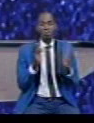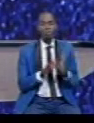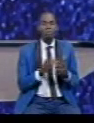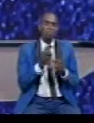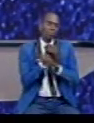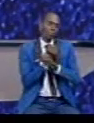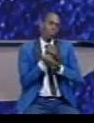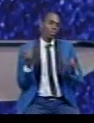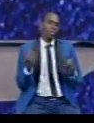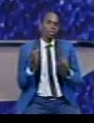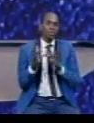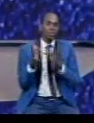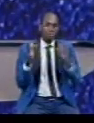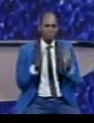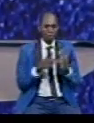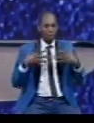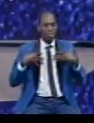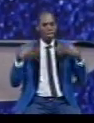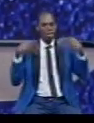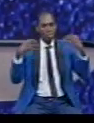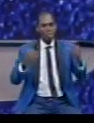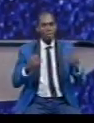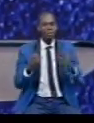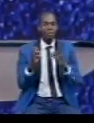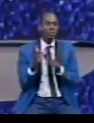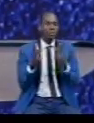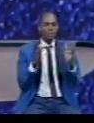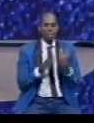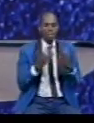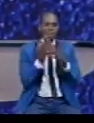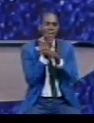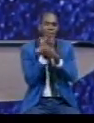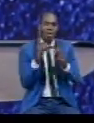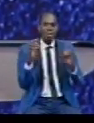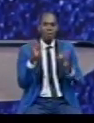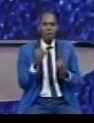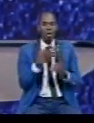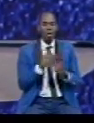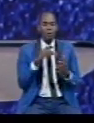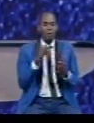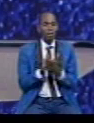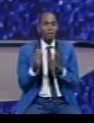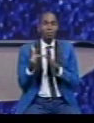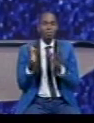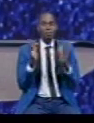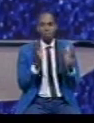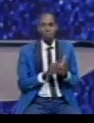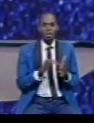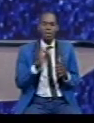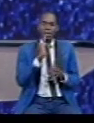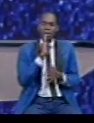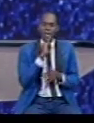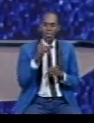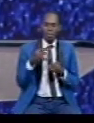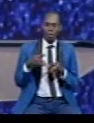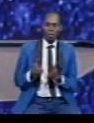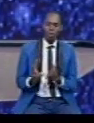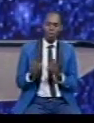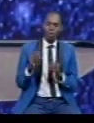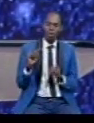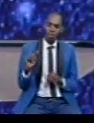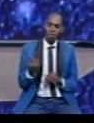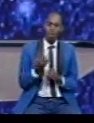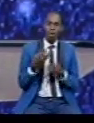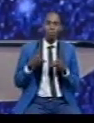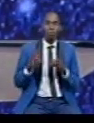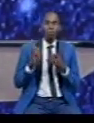that Jesus heals, that Jesus delivers, and that Jesus is the way, the only way to